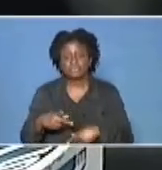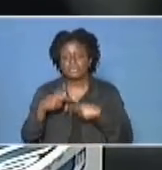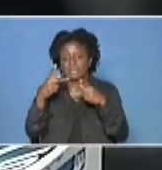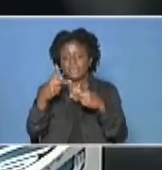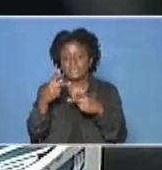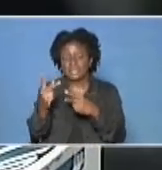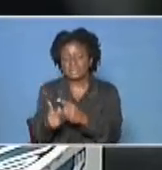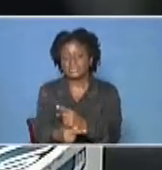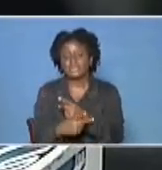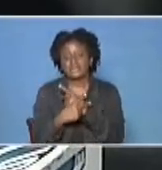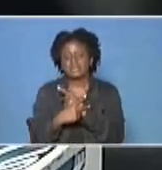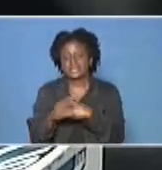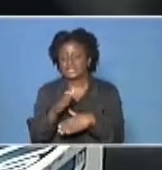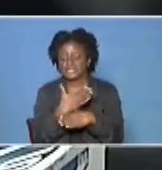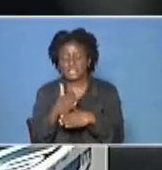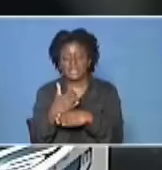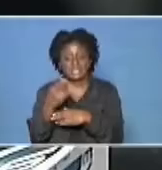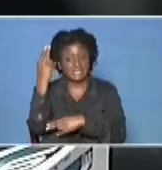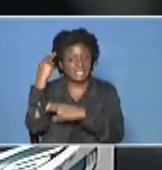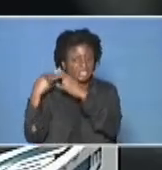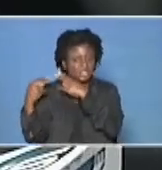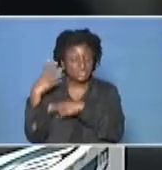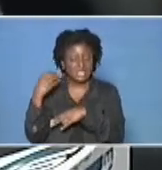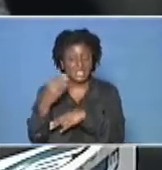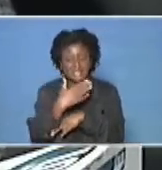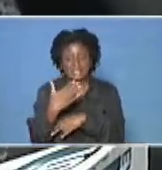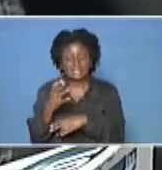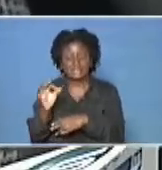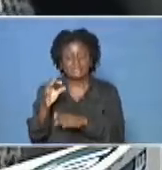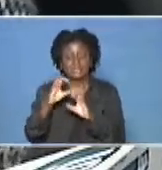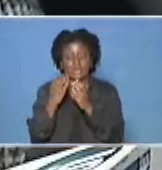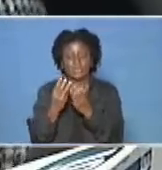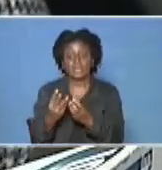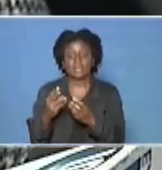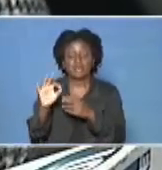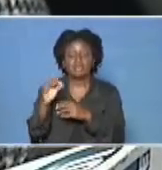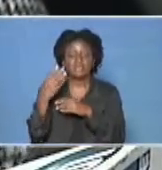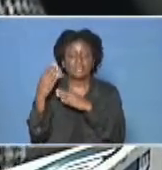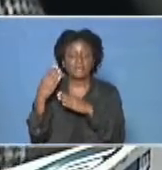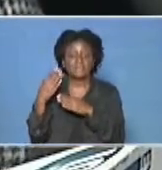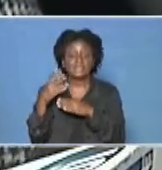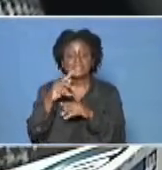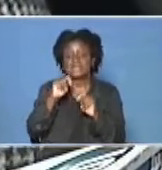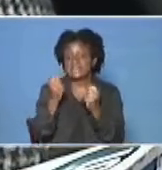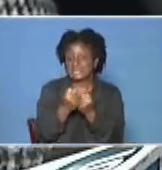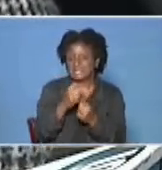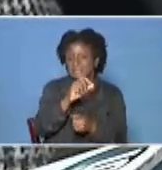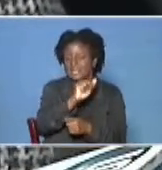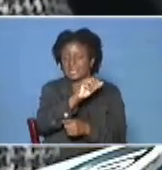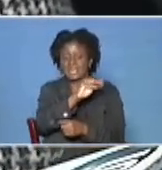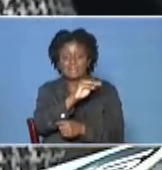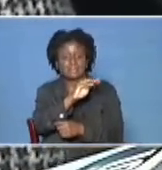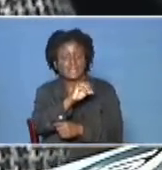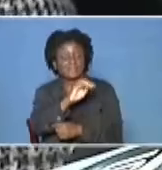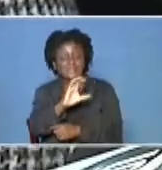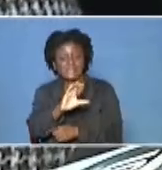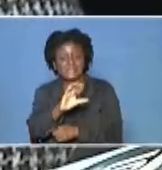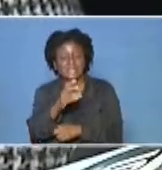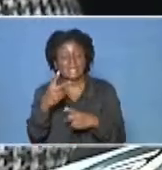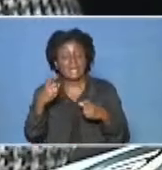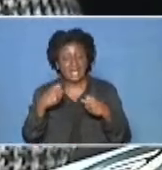and antiquities of the Commonwealth of the Bahamas. Team AMMC has and